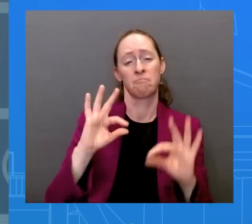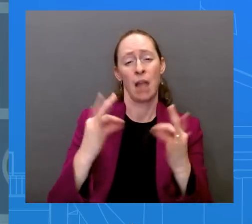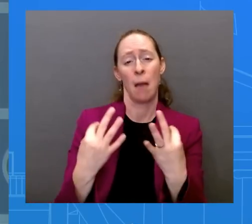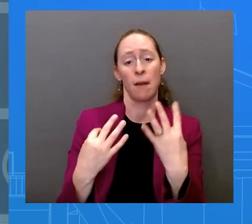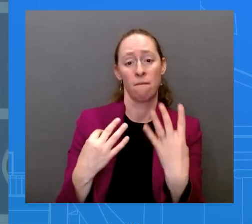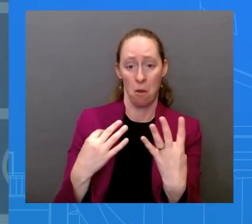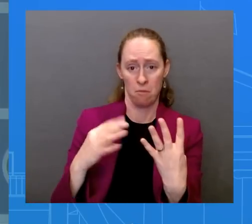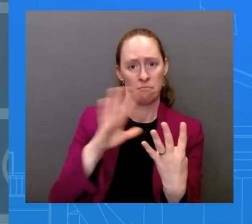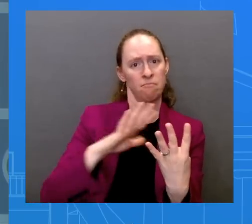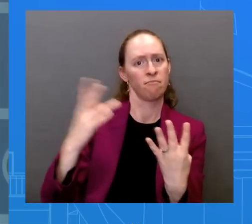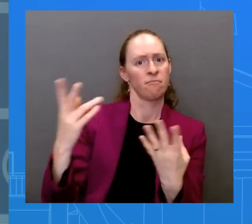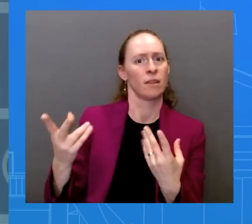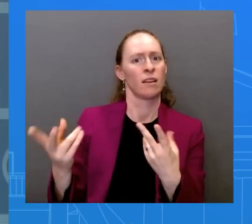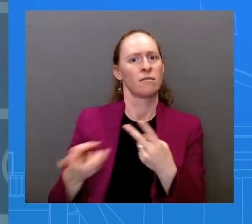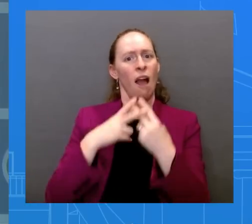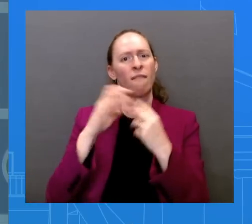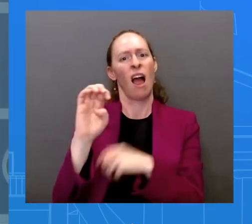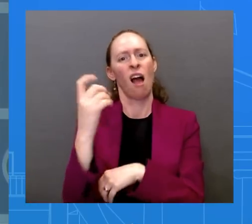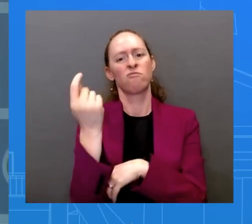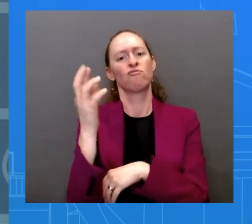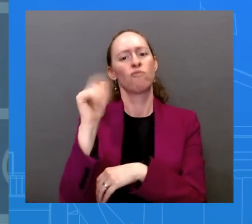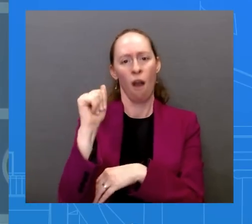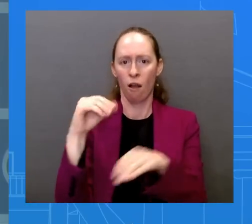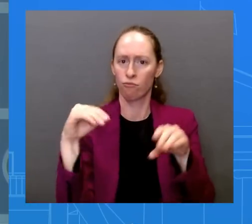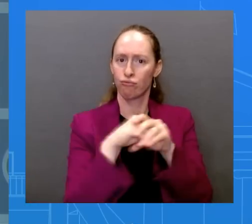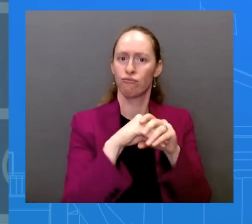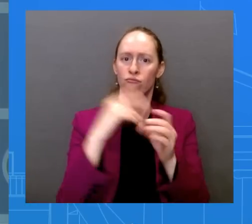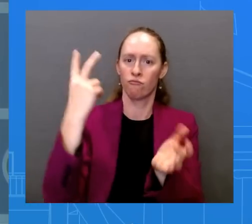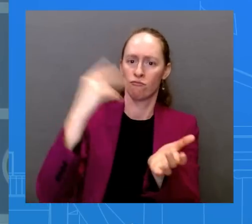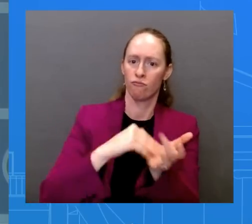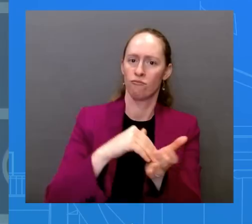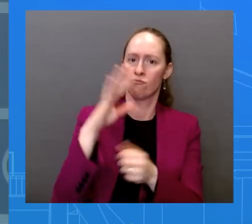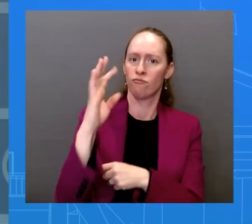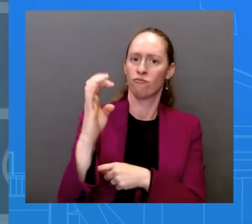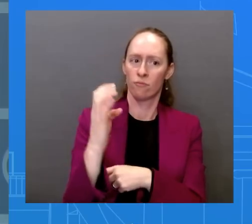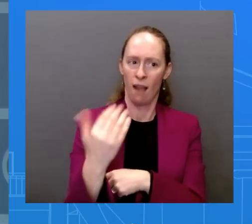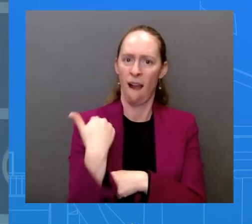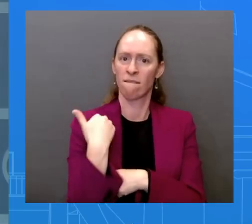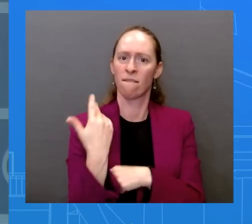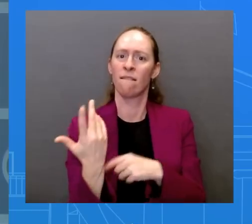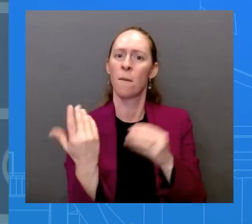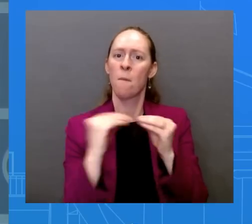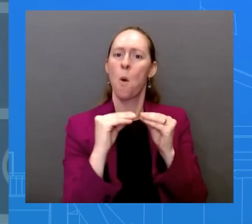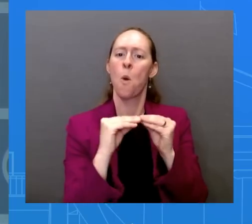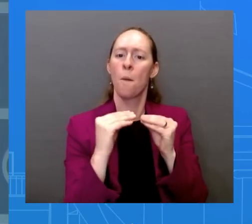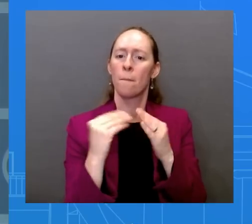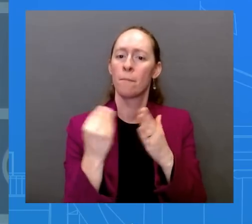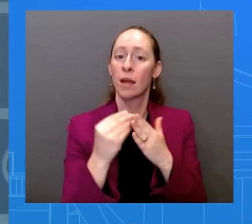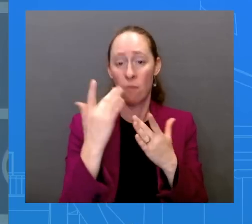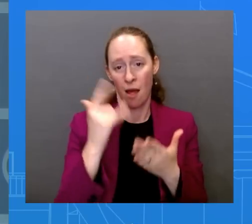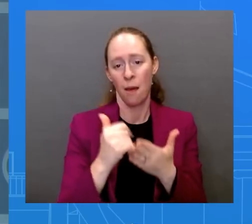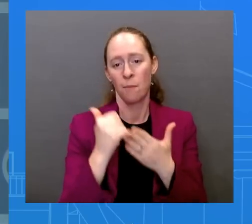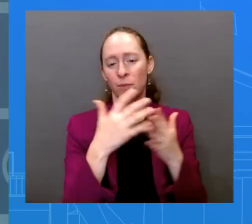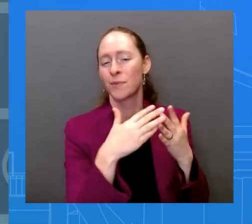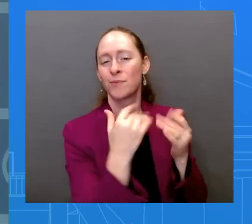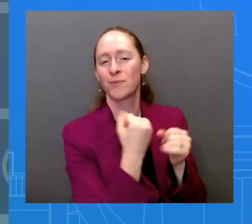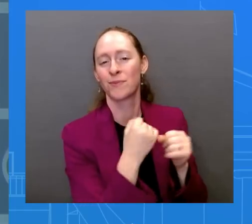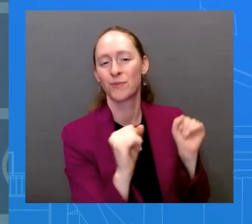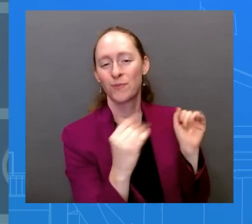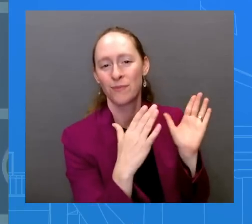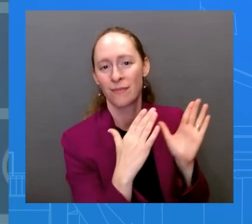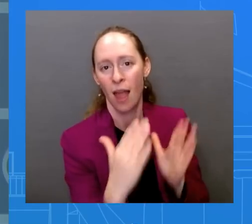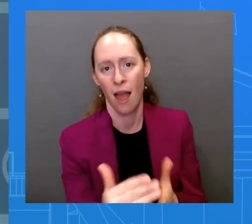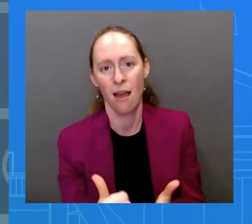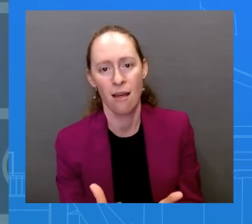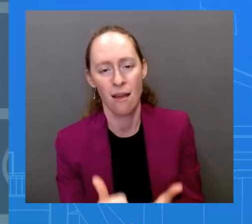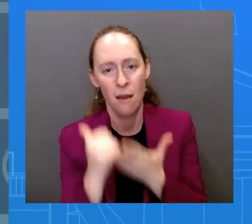care through the American Rescue Plan that President Biden signed into law. And now, thanks to the Inflation Reduction Act,